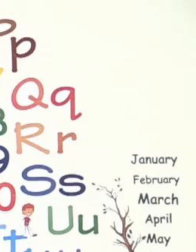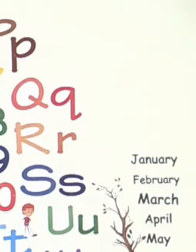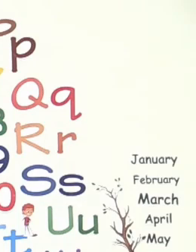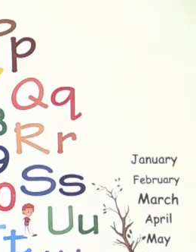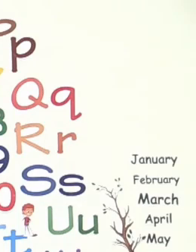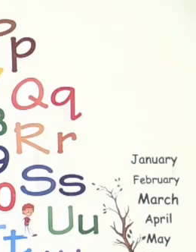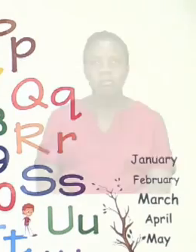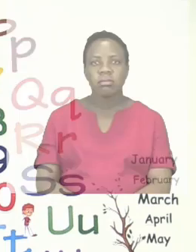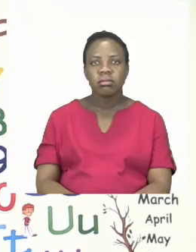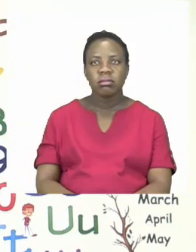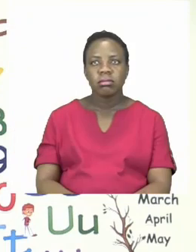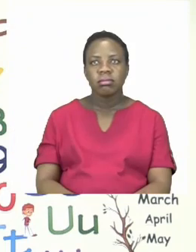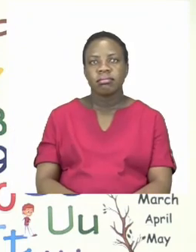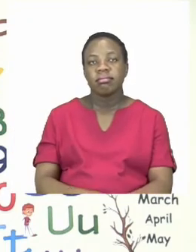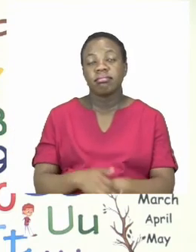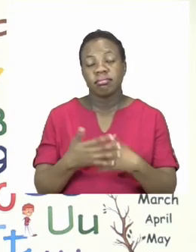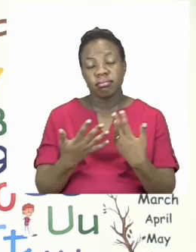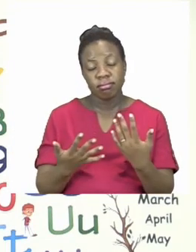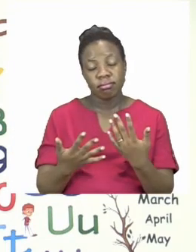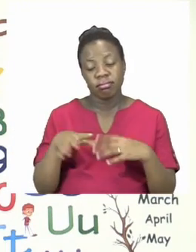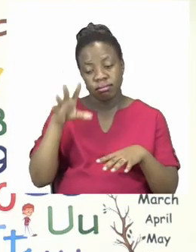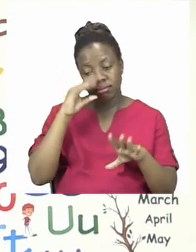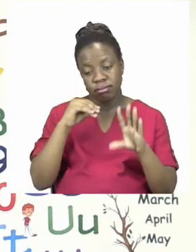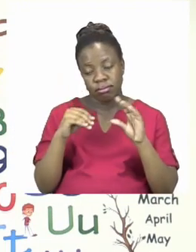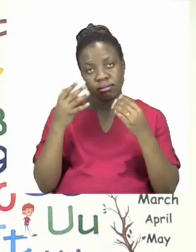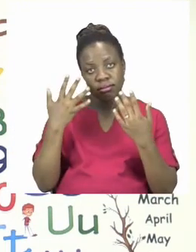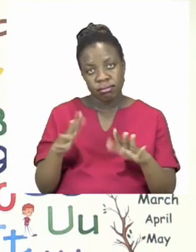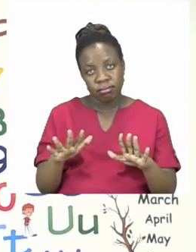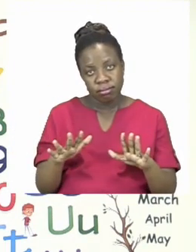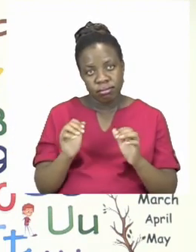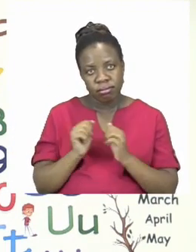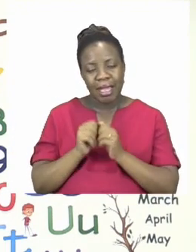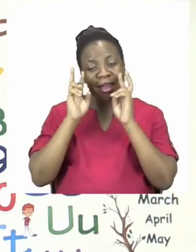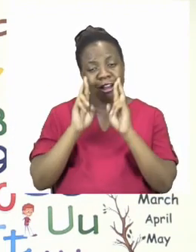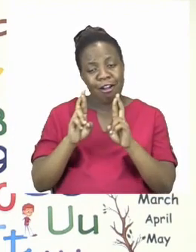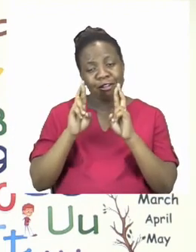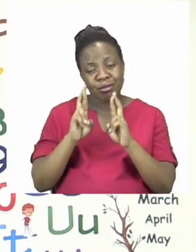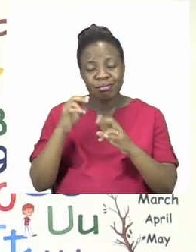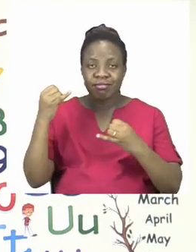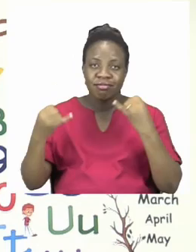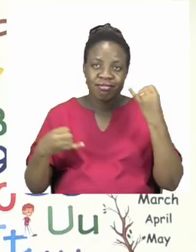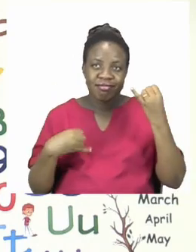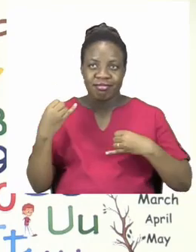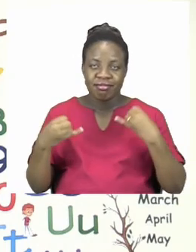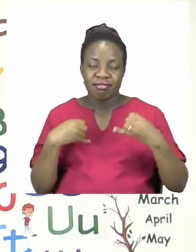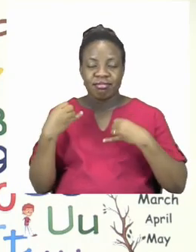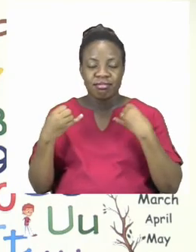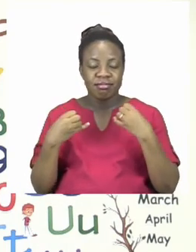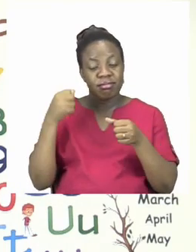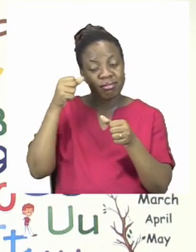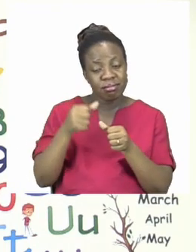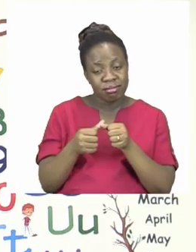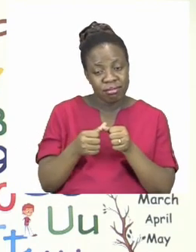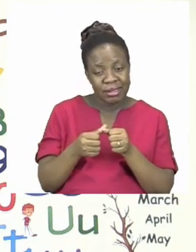Boys and girls, we have now come to the end of our lesson and I really hope you had fun. Remember, if you're not sure